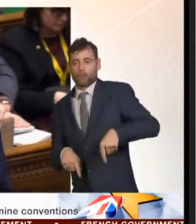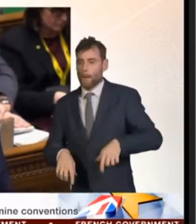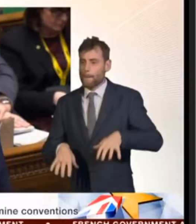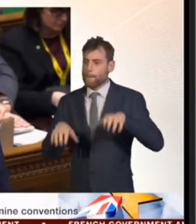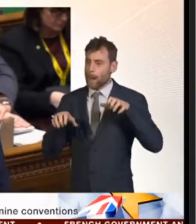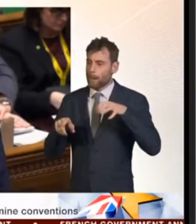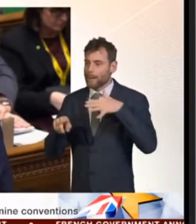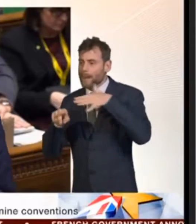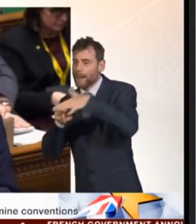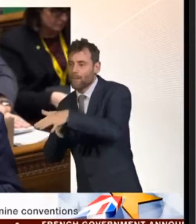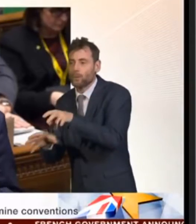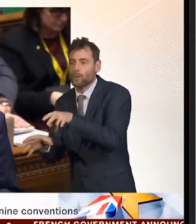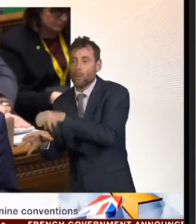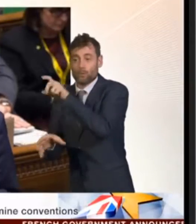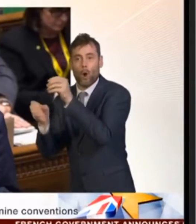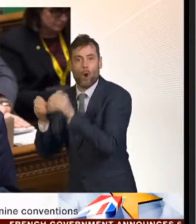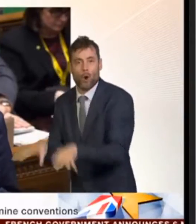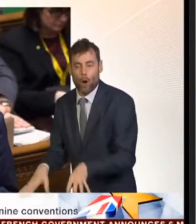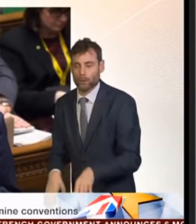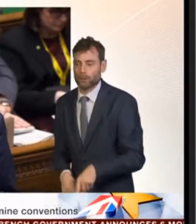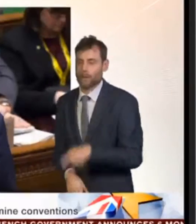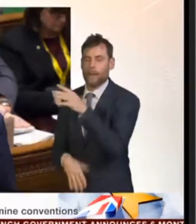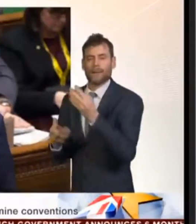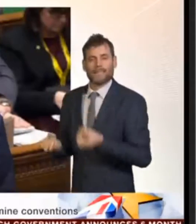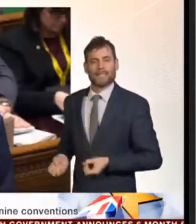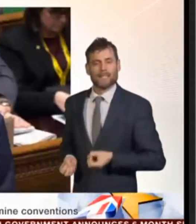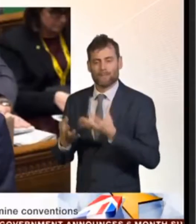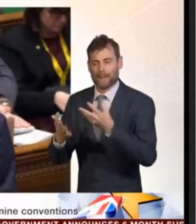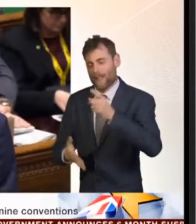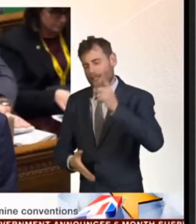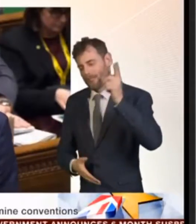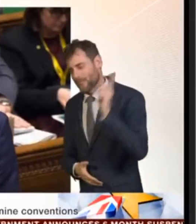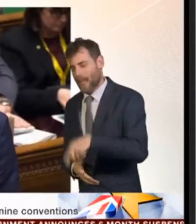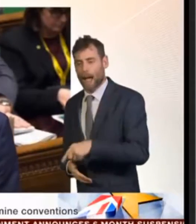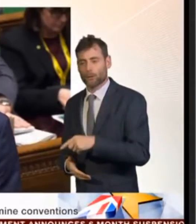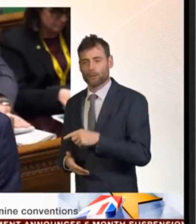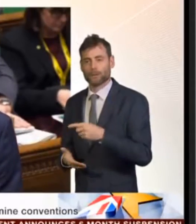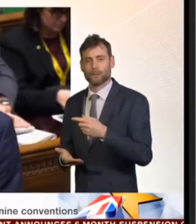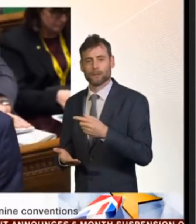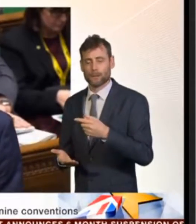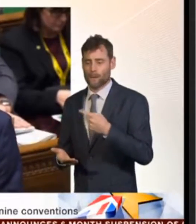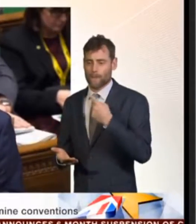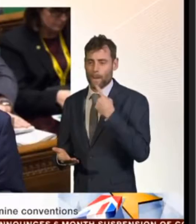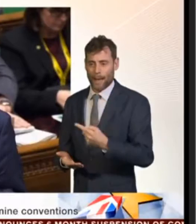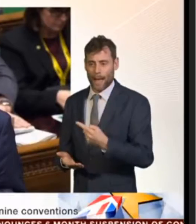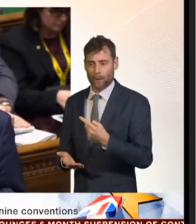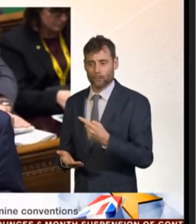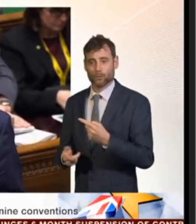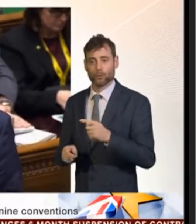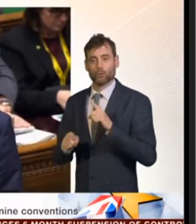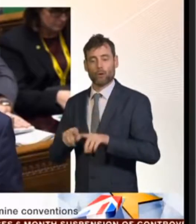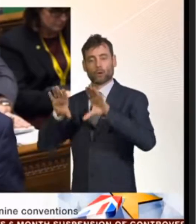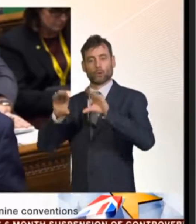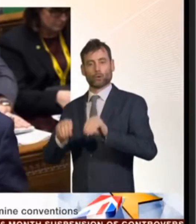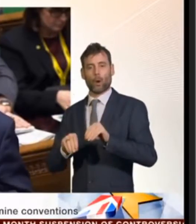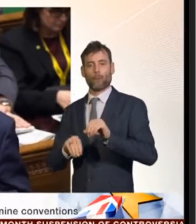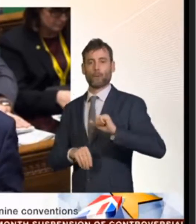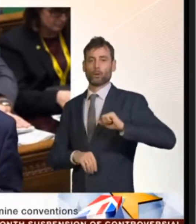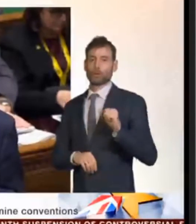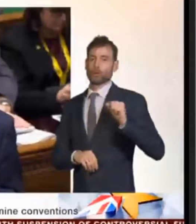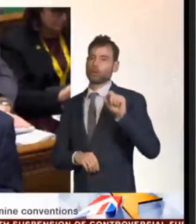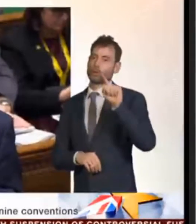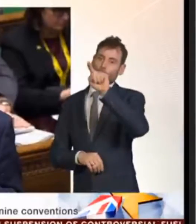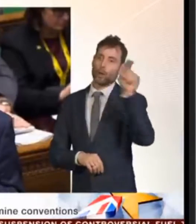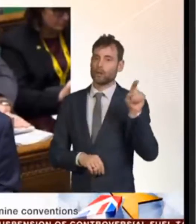spent thousands of pounds of our money trying to stop a group of Scottish parliamentarians from finding out whether or not Article 50 can